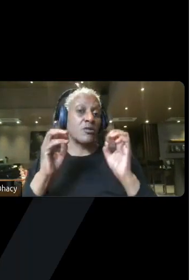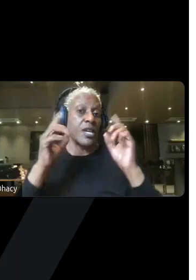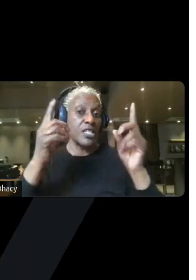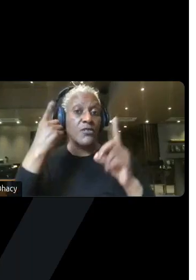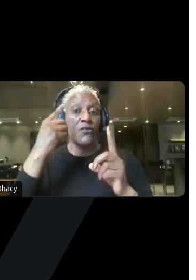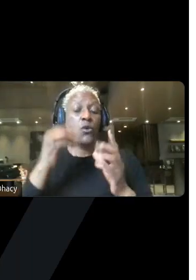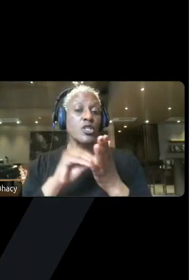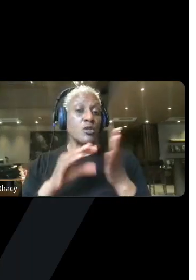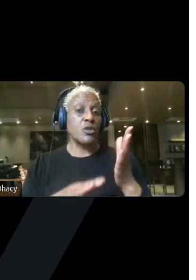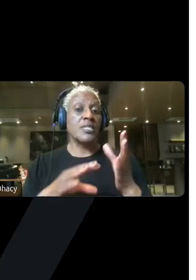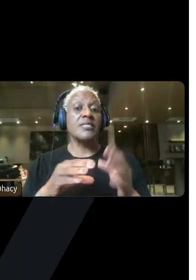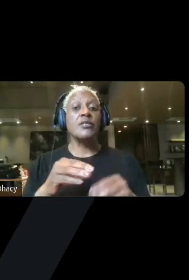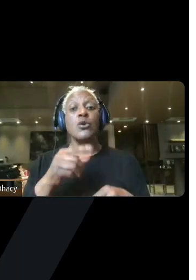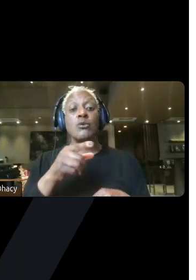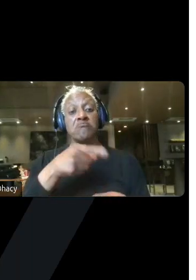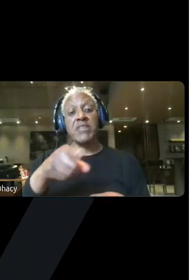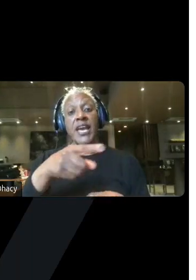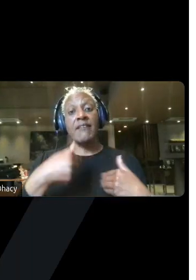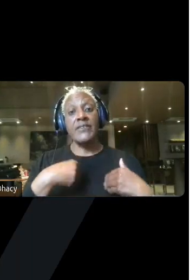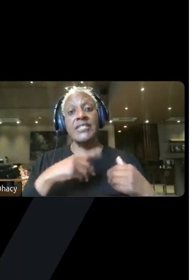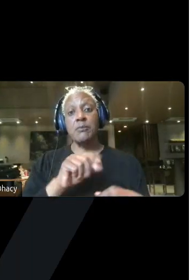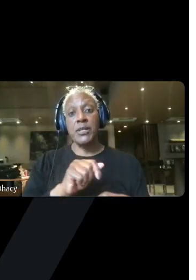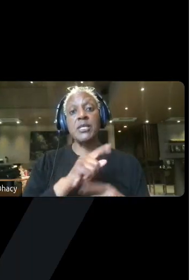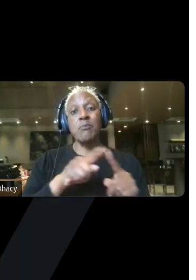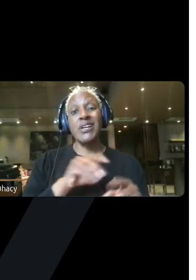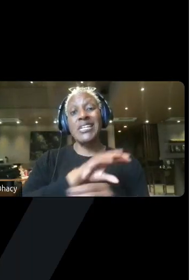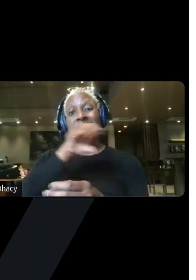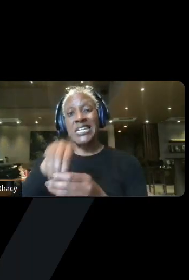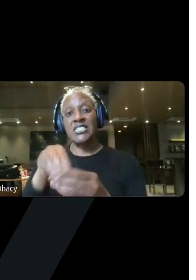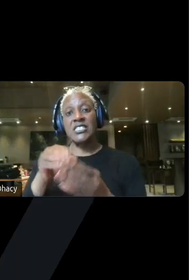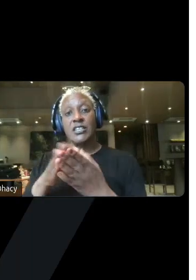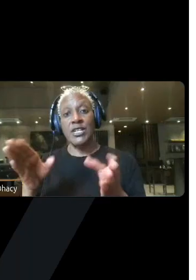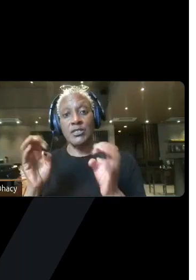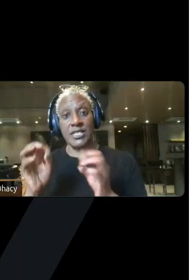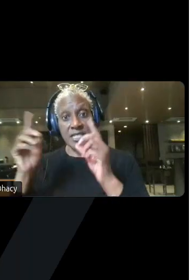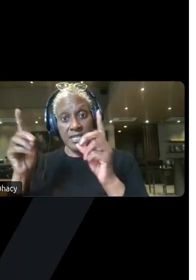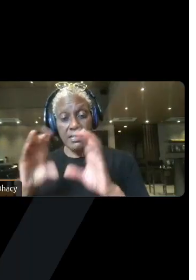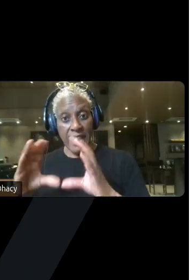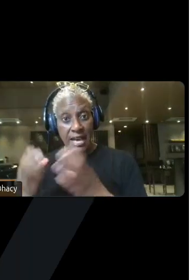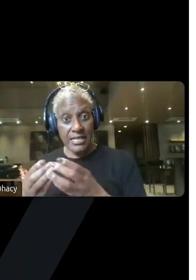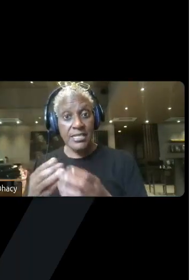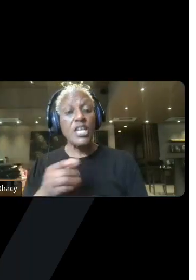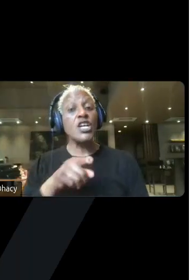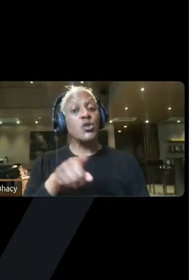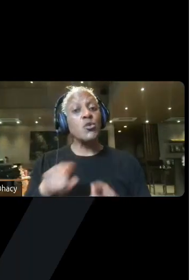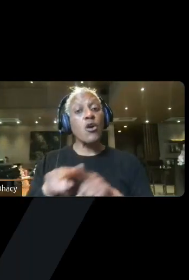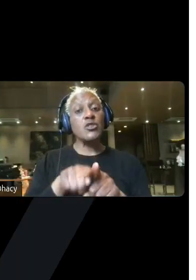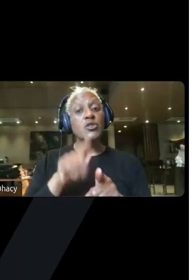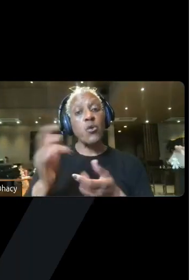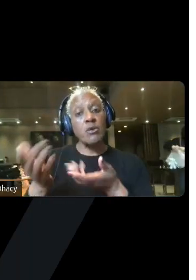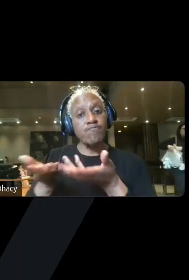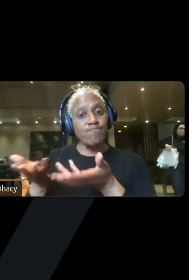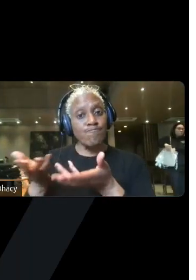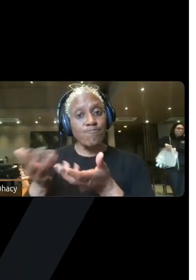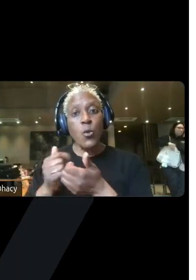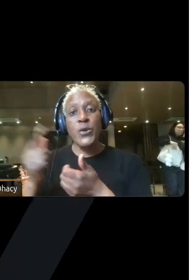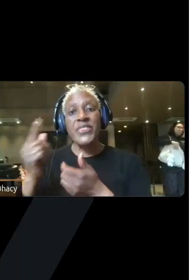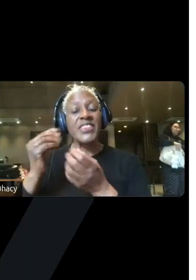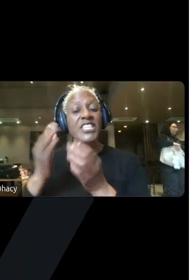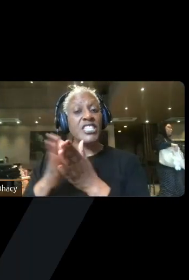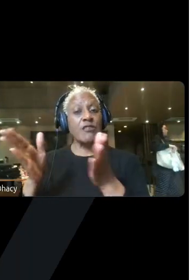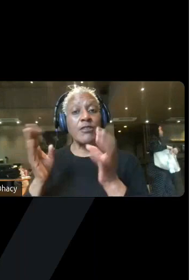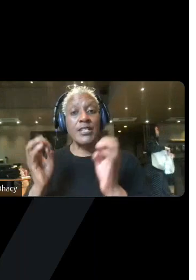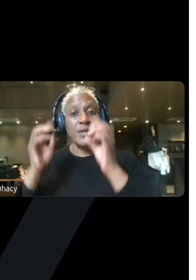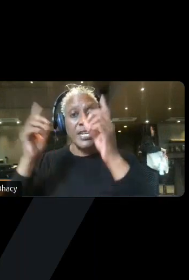general education classes. You provide consultation to students' gen ed teachers. This means if a general education teacher